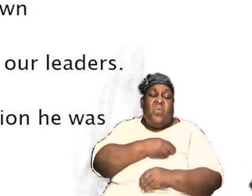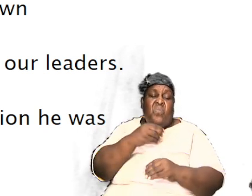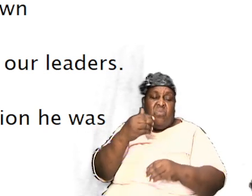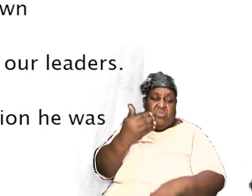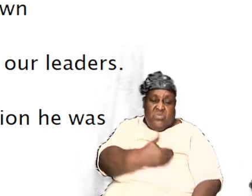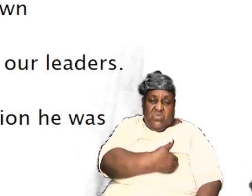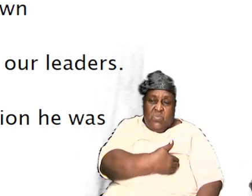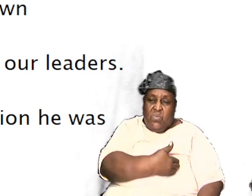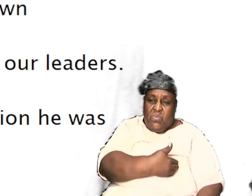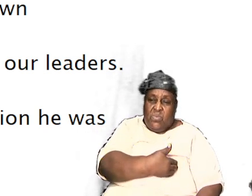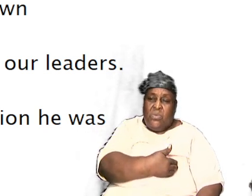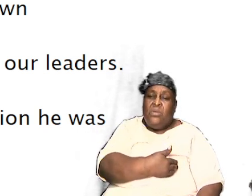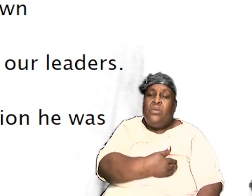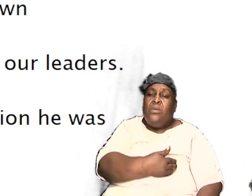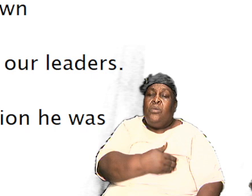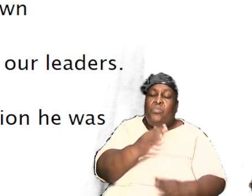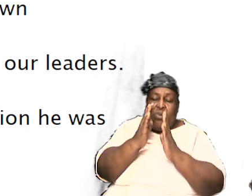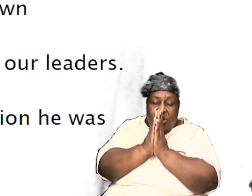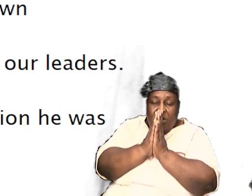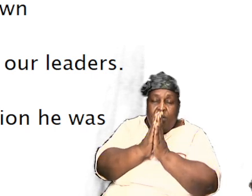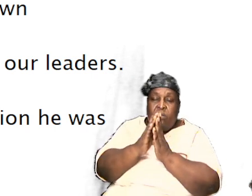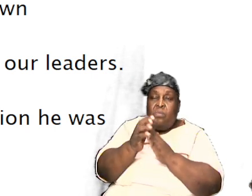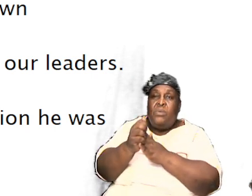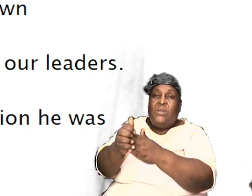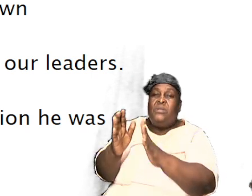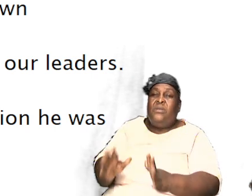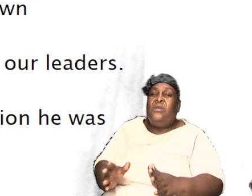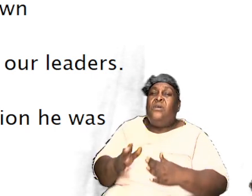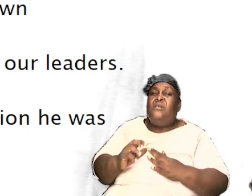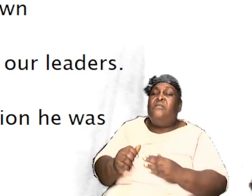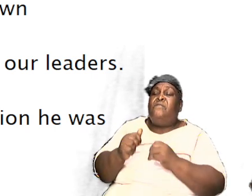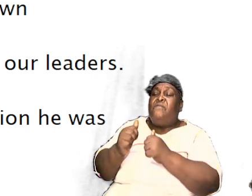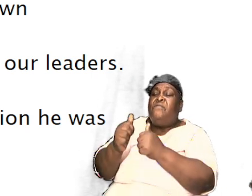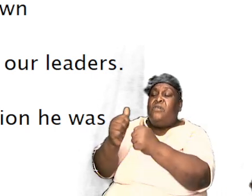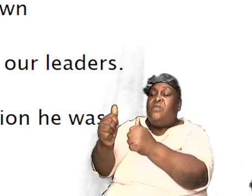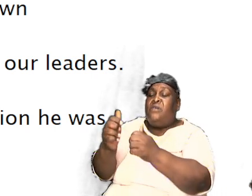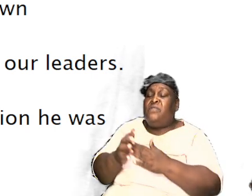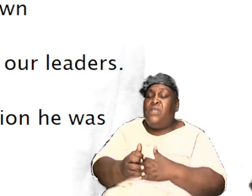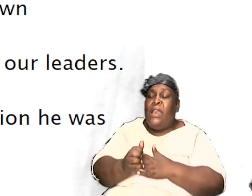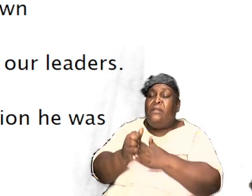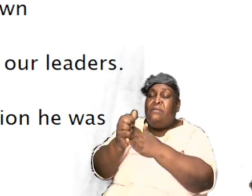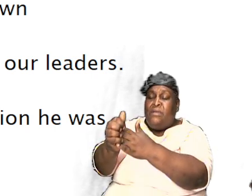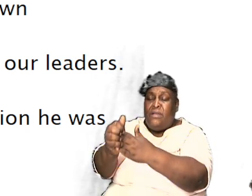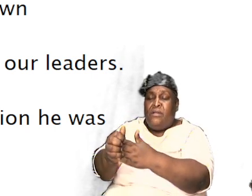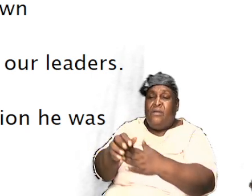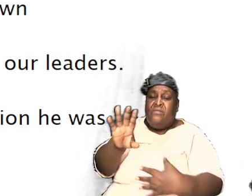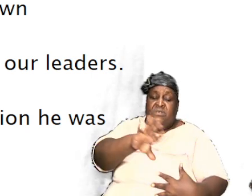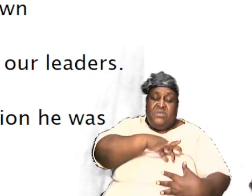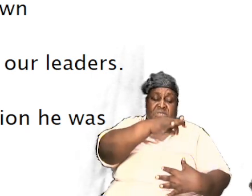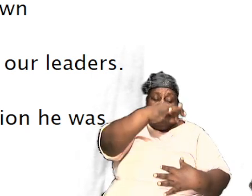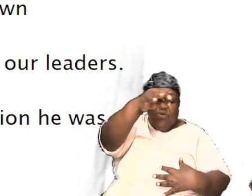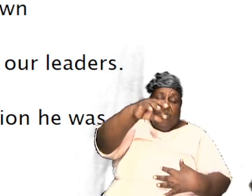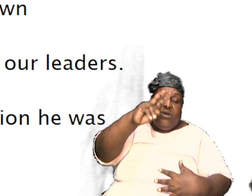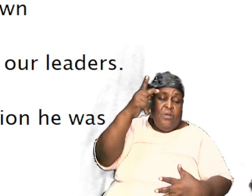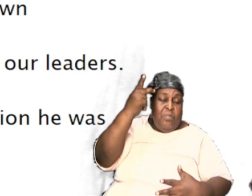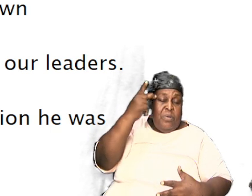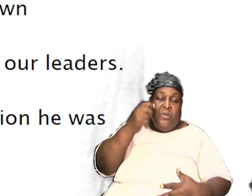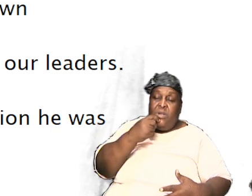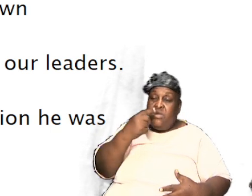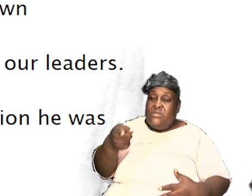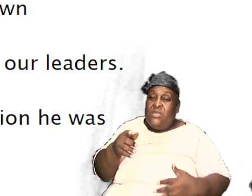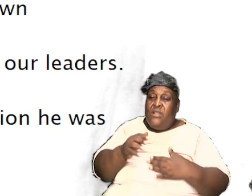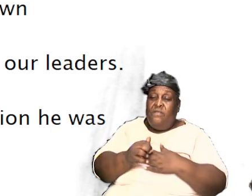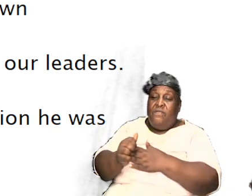leaders follow the leading of the Spirit, follow the Lord. Paul said, follow me as I follow Christ. So we want to be sure that